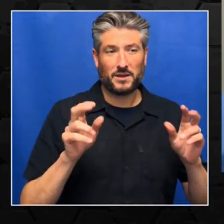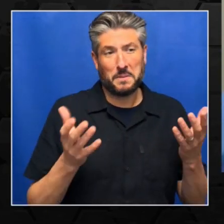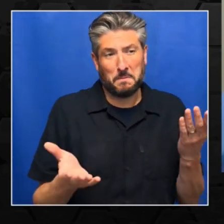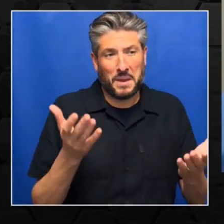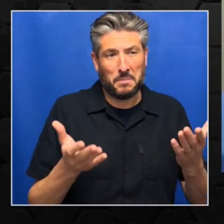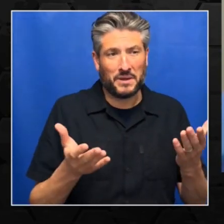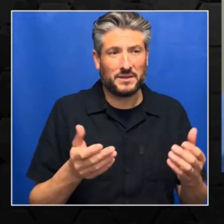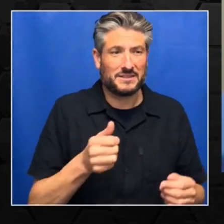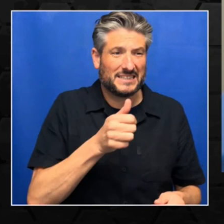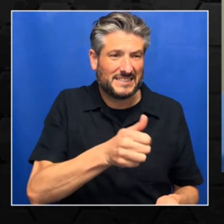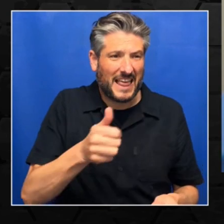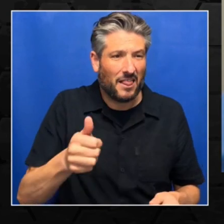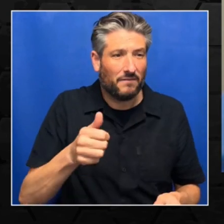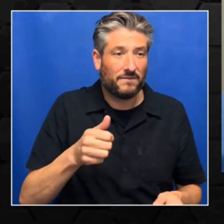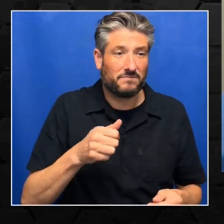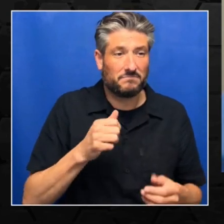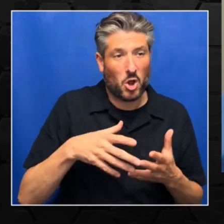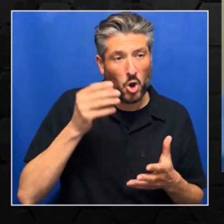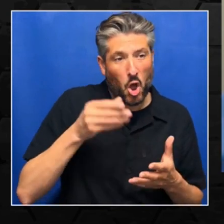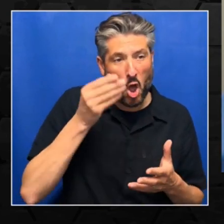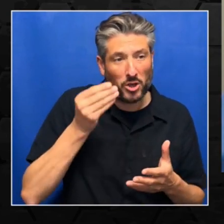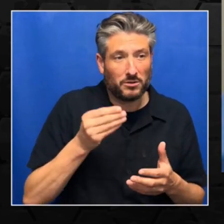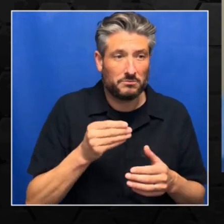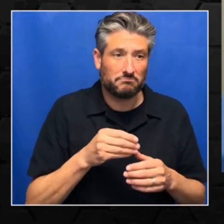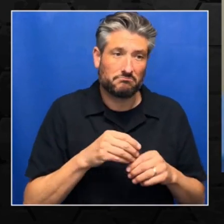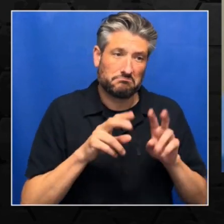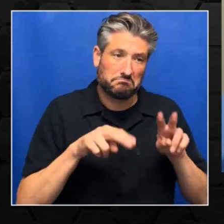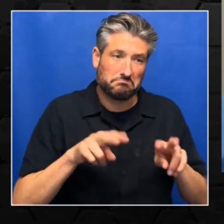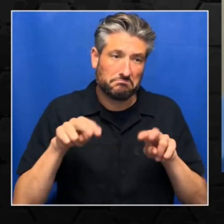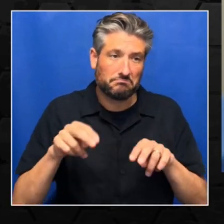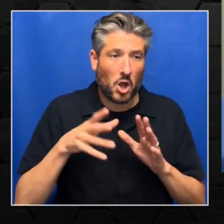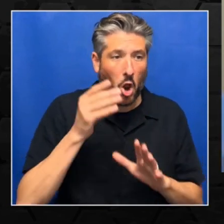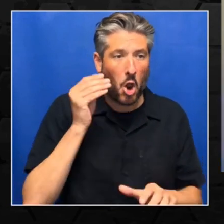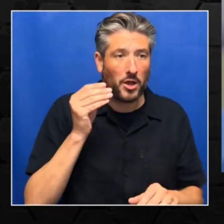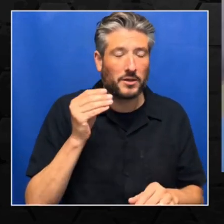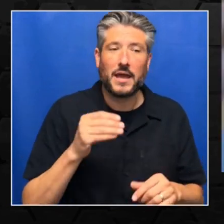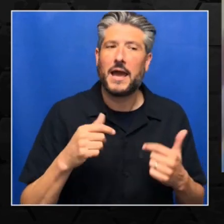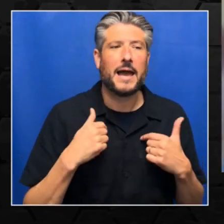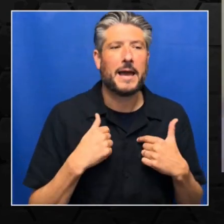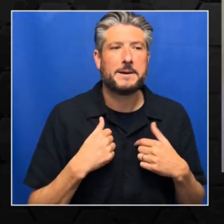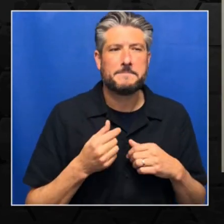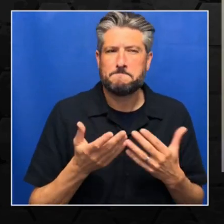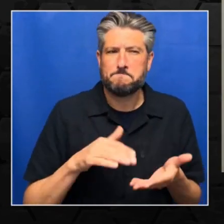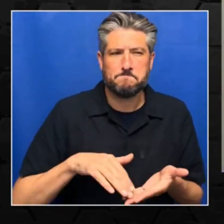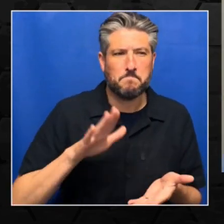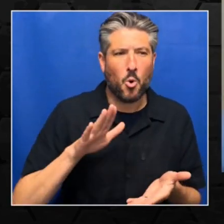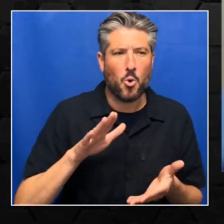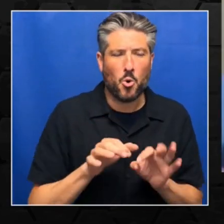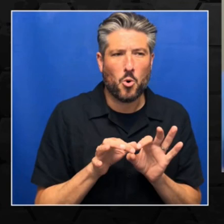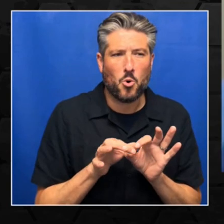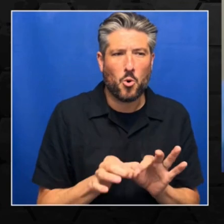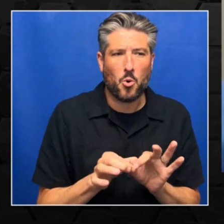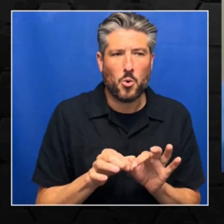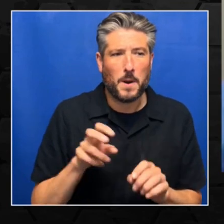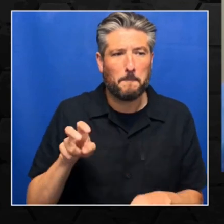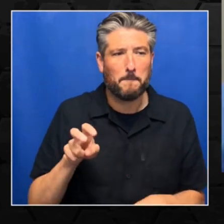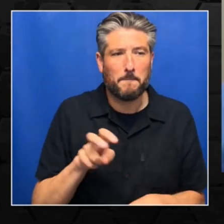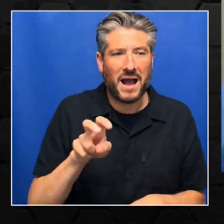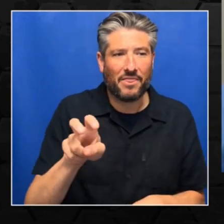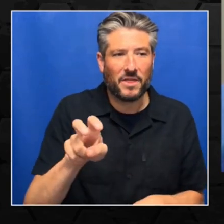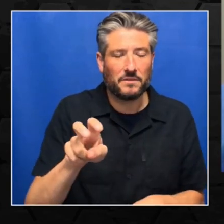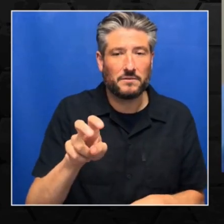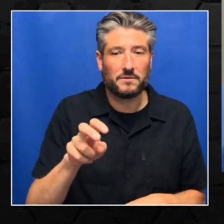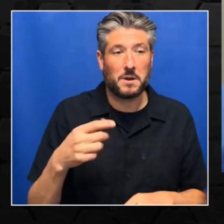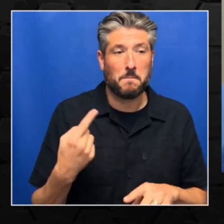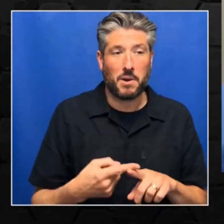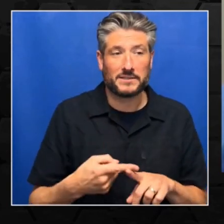you train to be one is mainly I personally use Python, OpenCV, the Open Computer Vision. So that's